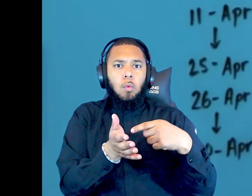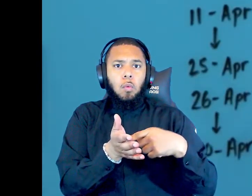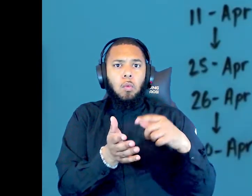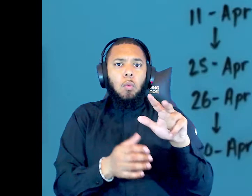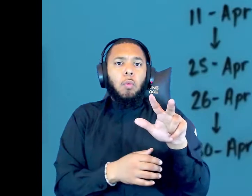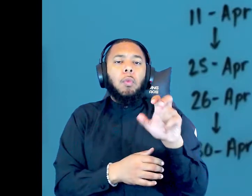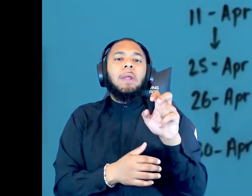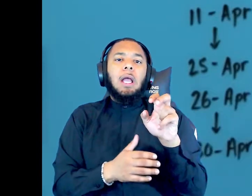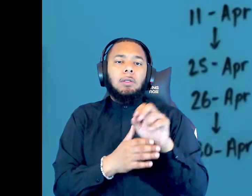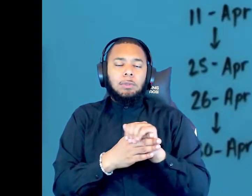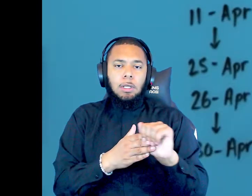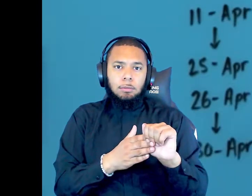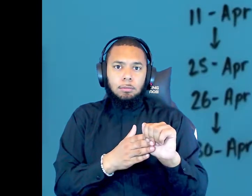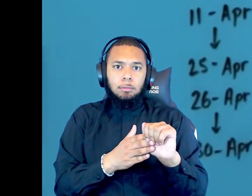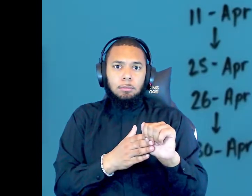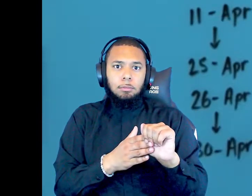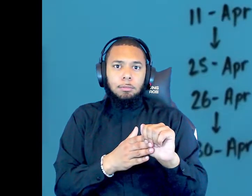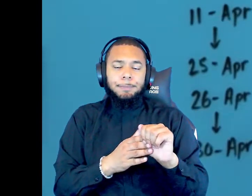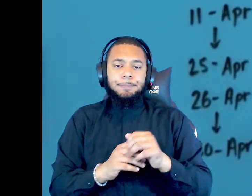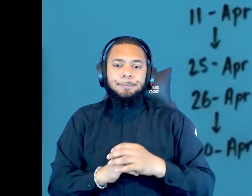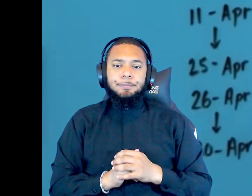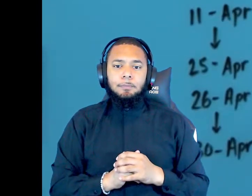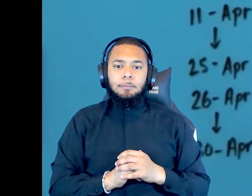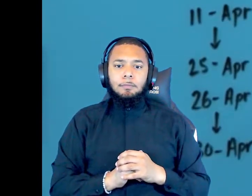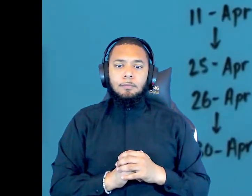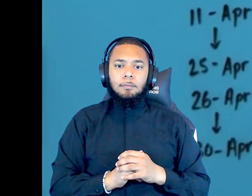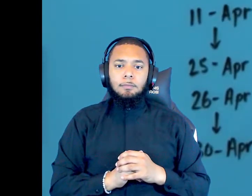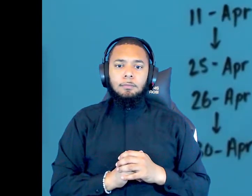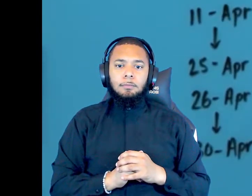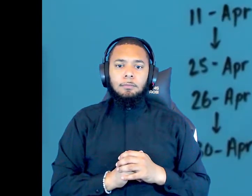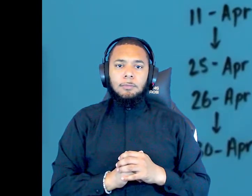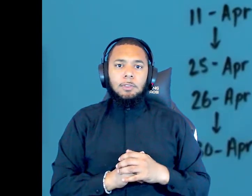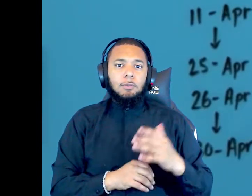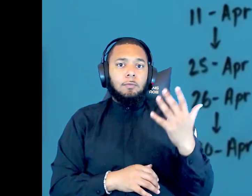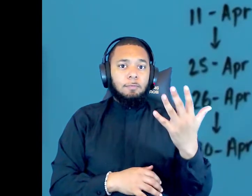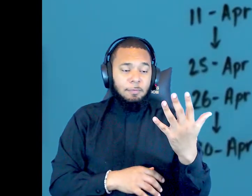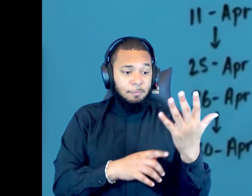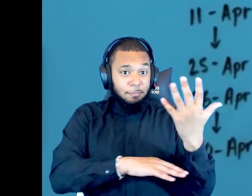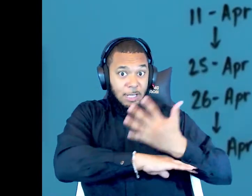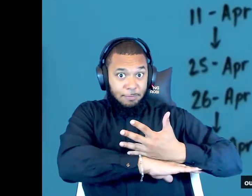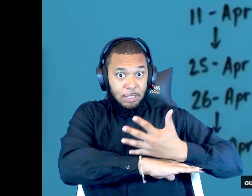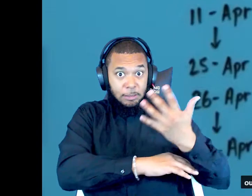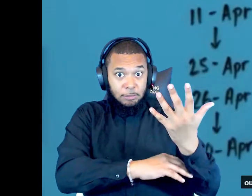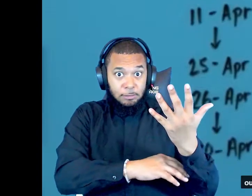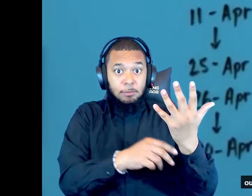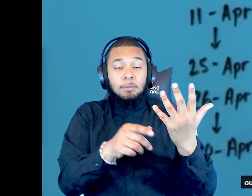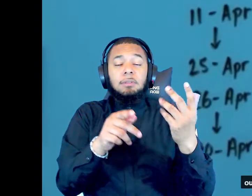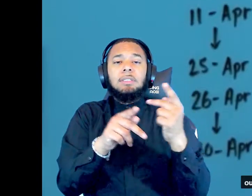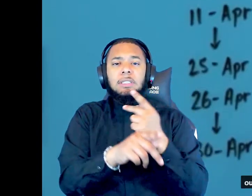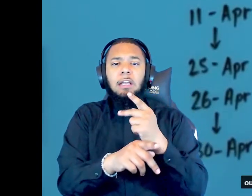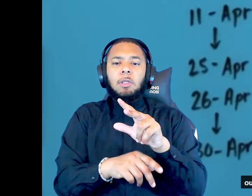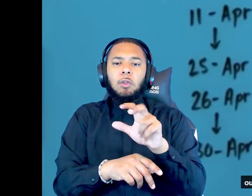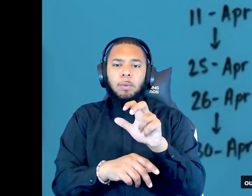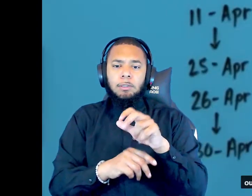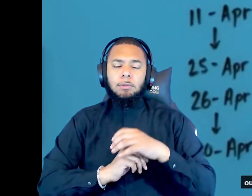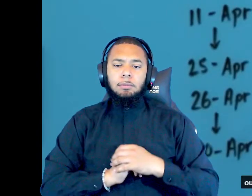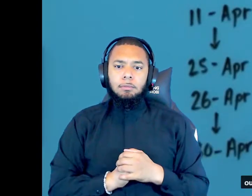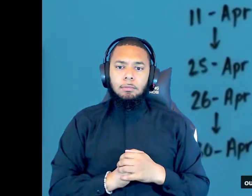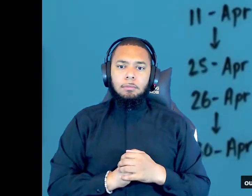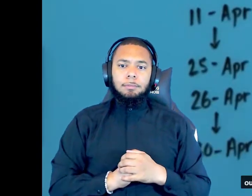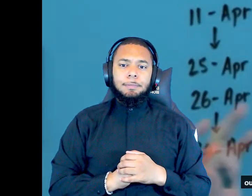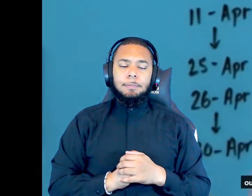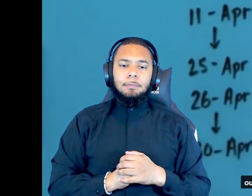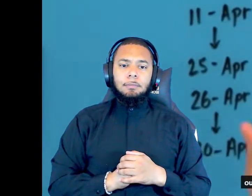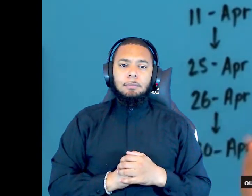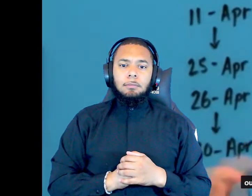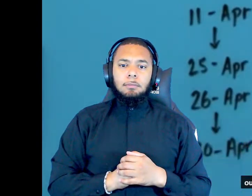we have a $300 balance. For the last 5 days, we have a $300 balance. So you just list these out, days times your outstanding